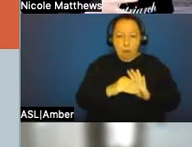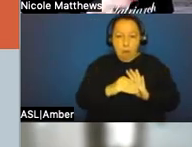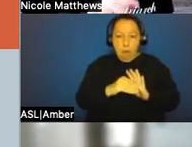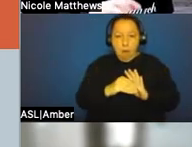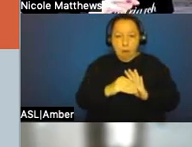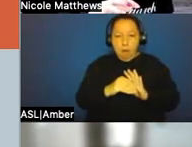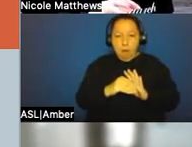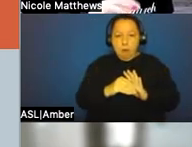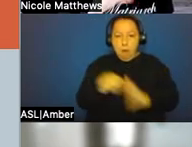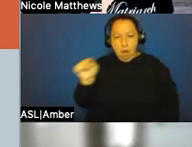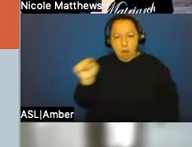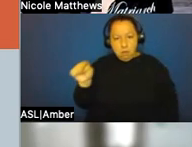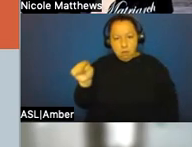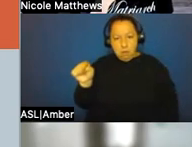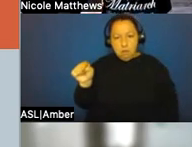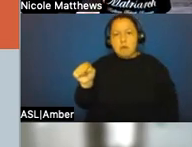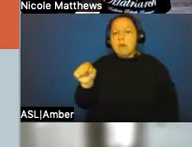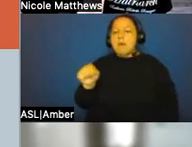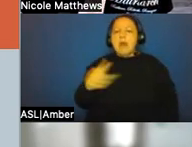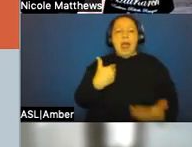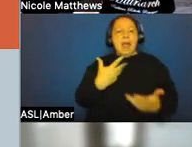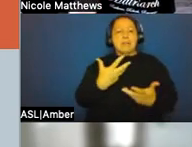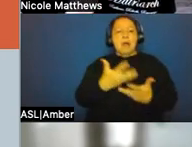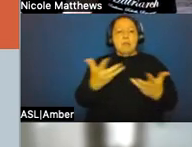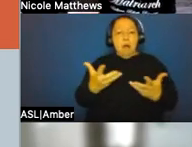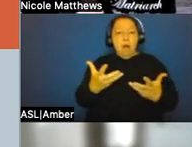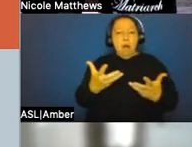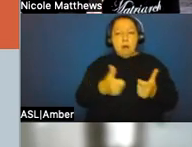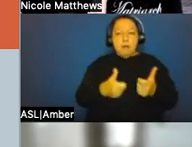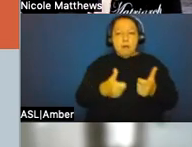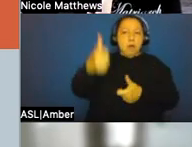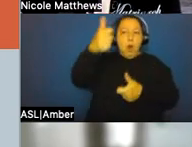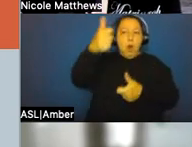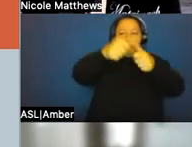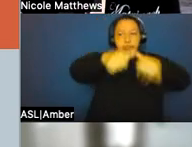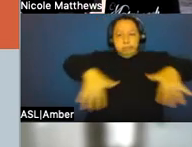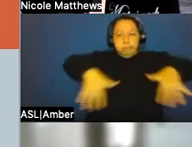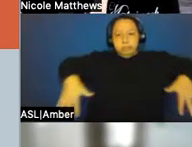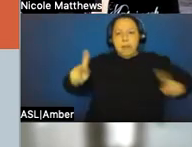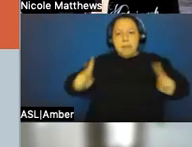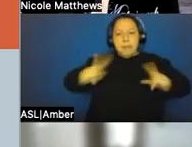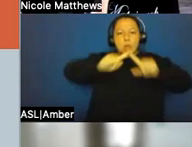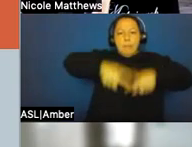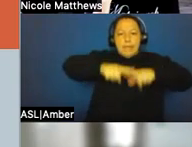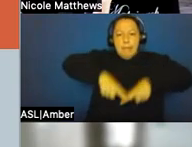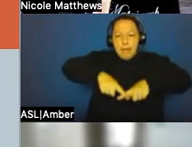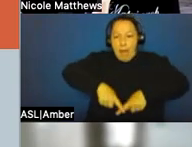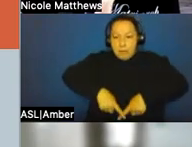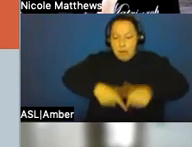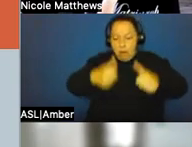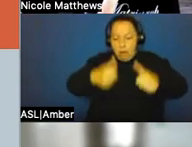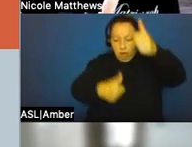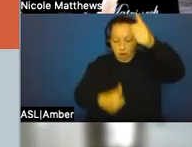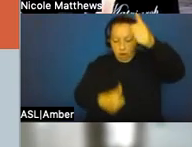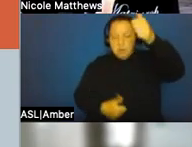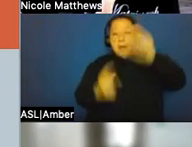bureaucratic hierarchies in the case management model. Whereas in an advocacy model, it's a grassroots model, right?